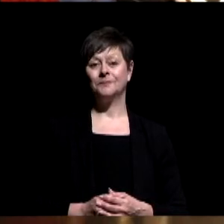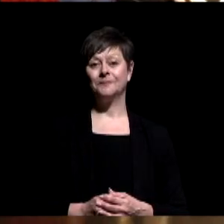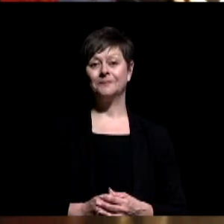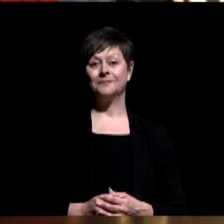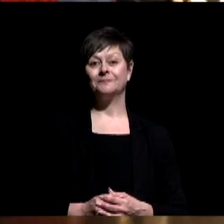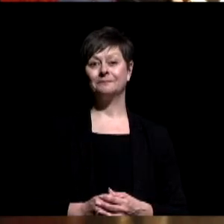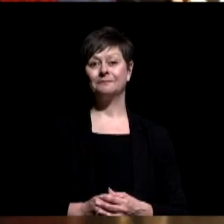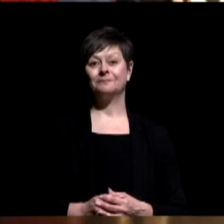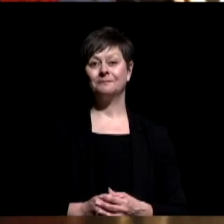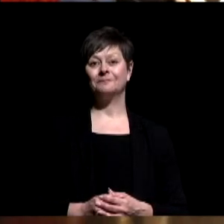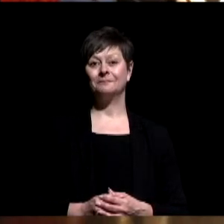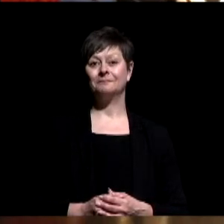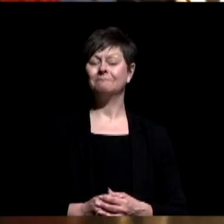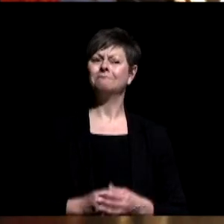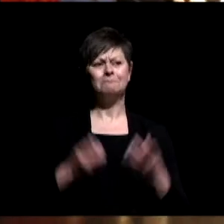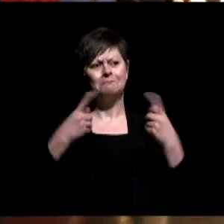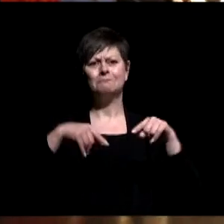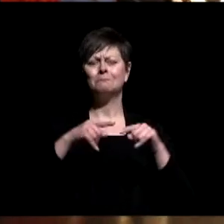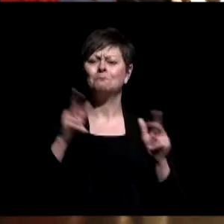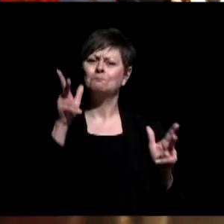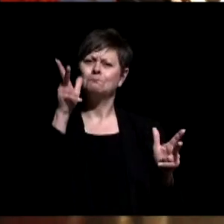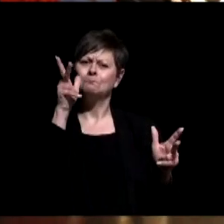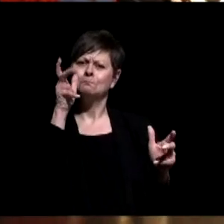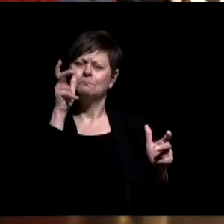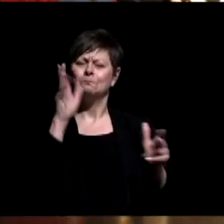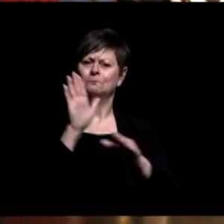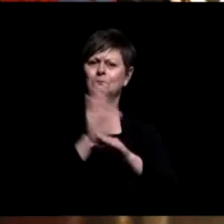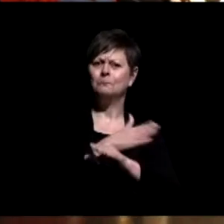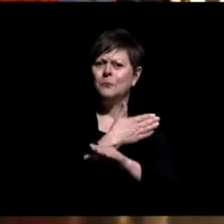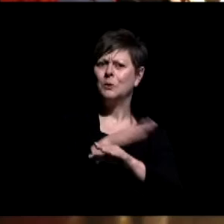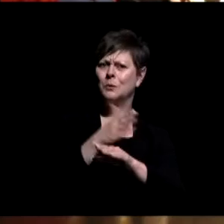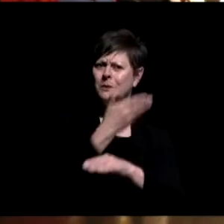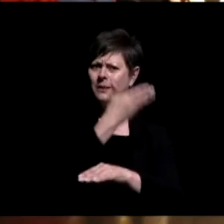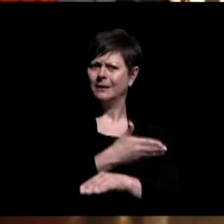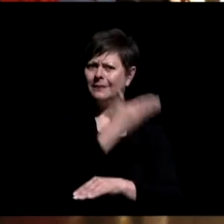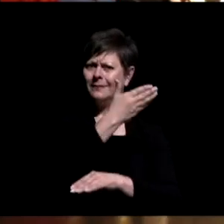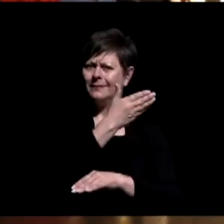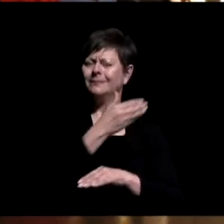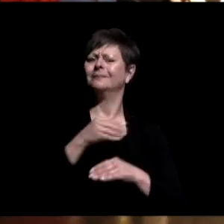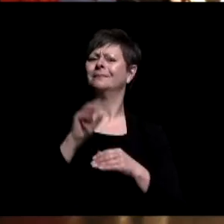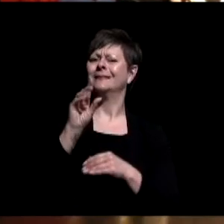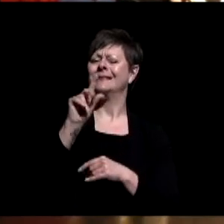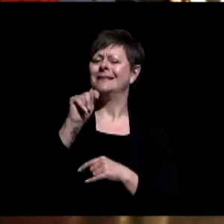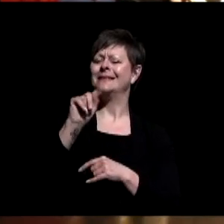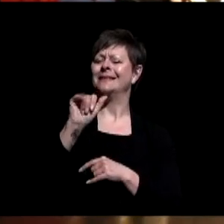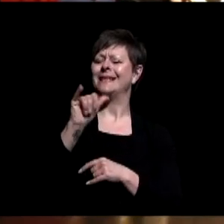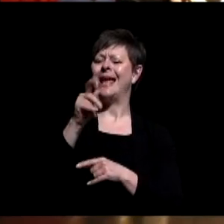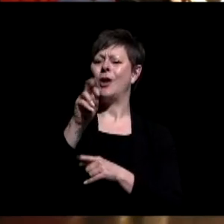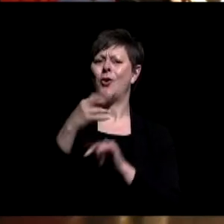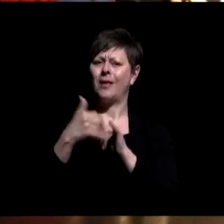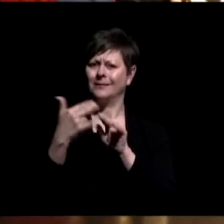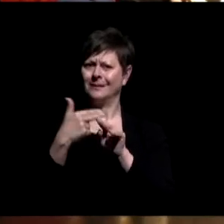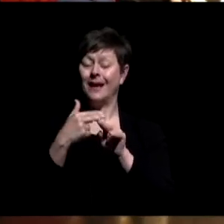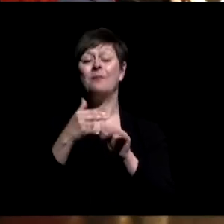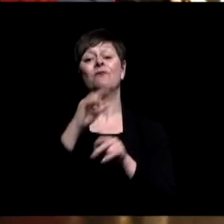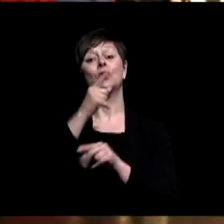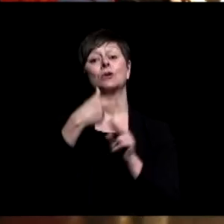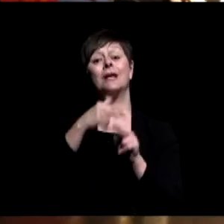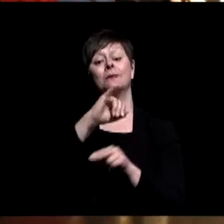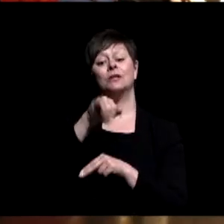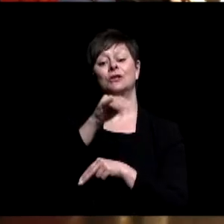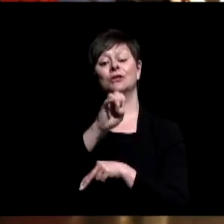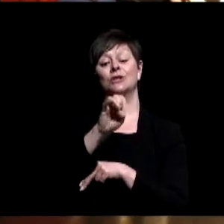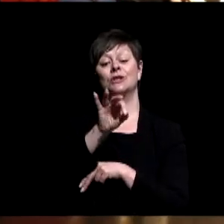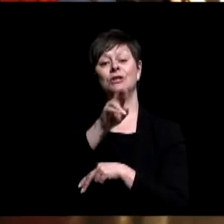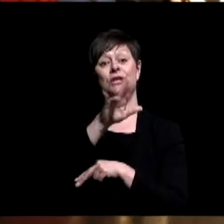We have been enjoying music provided by singer and pianist Jeffrey Taylor. Please join me in thanking Jeffrey for sharing his